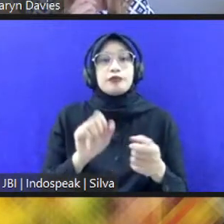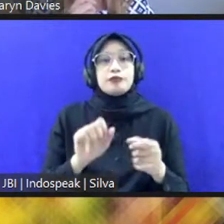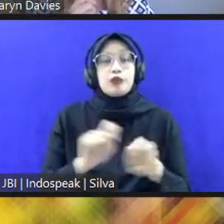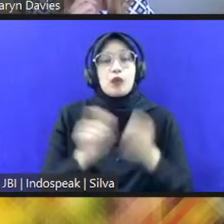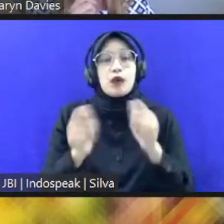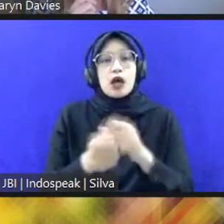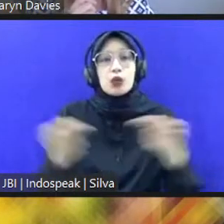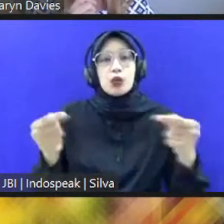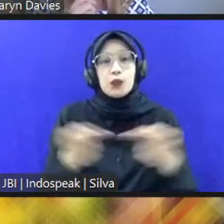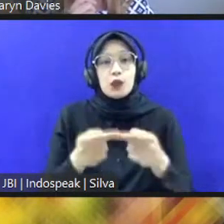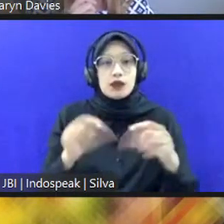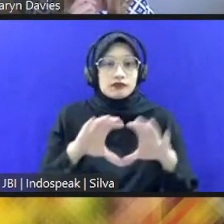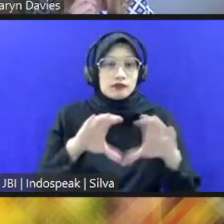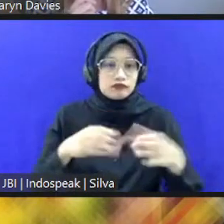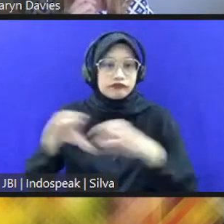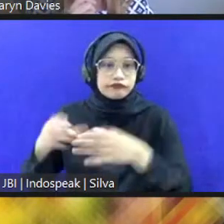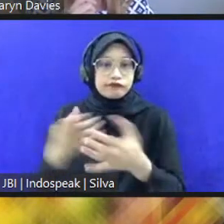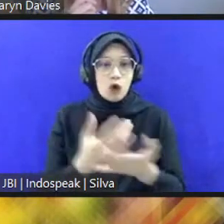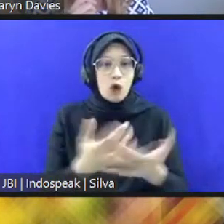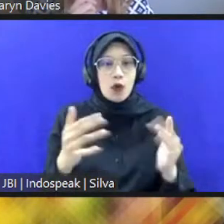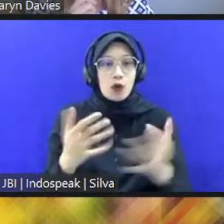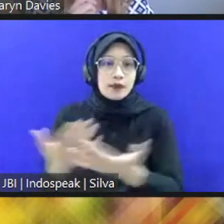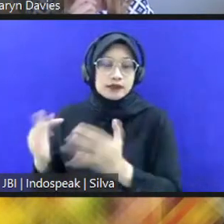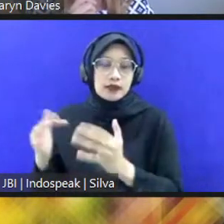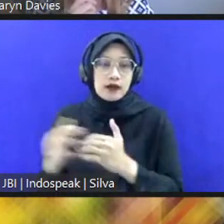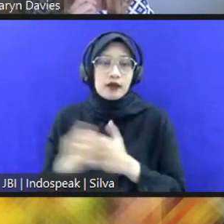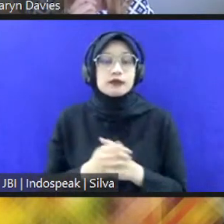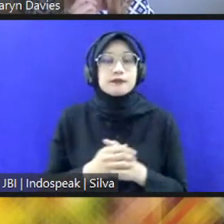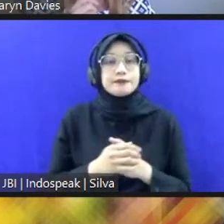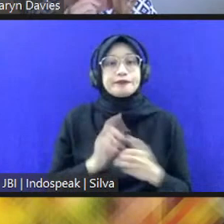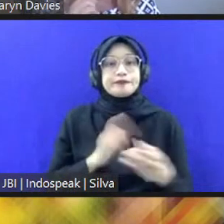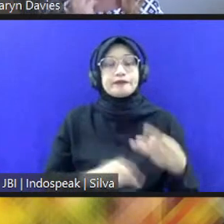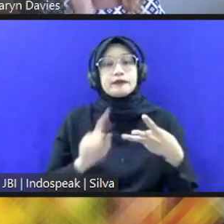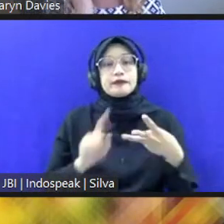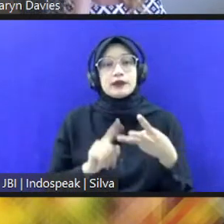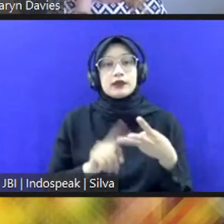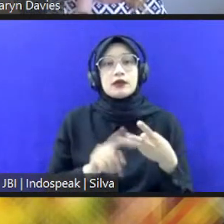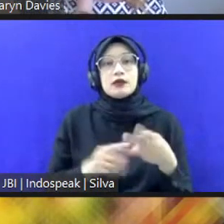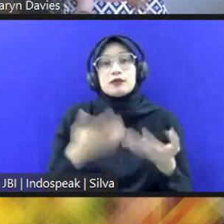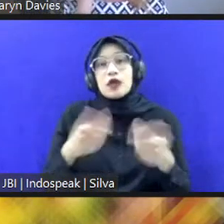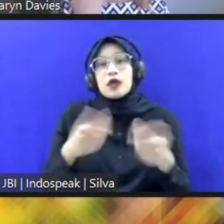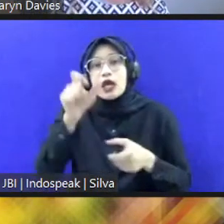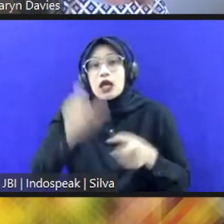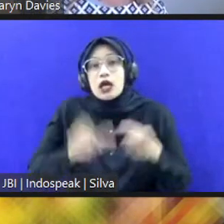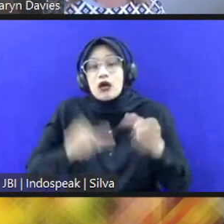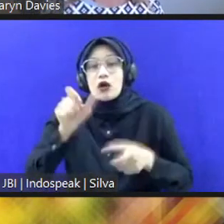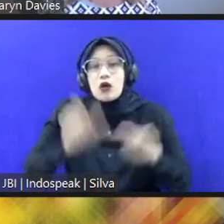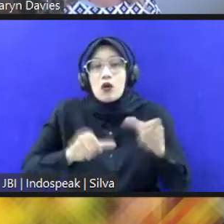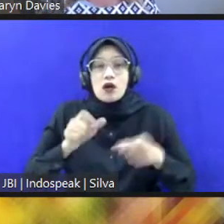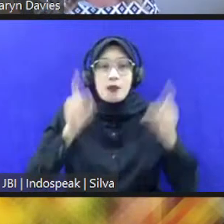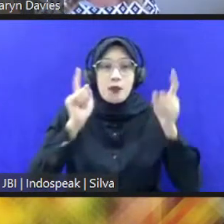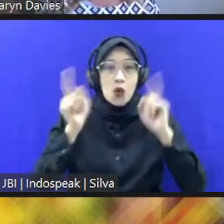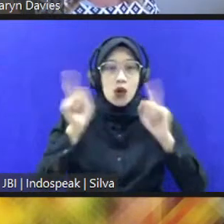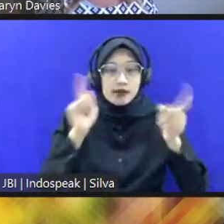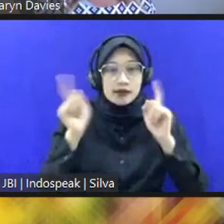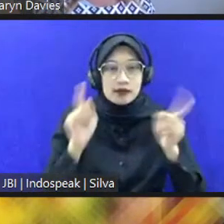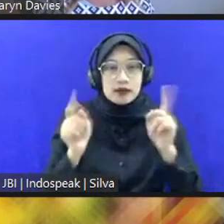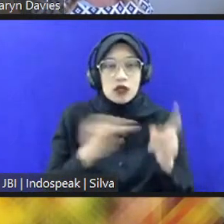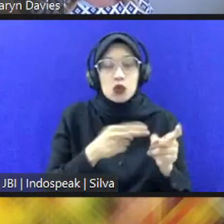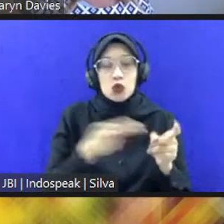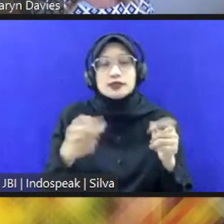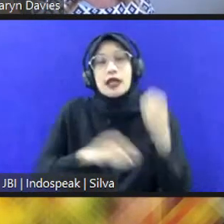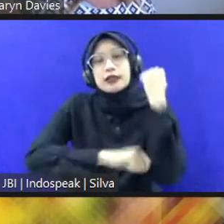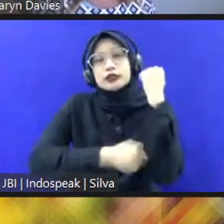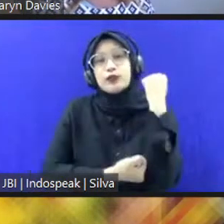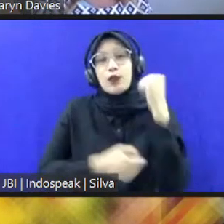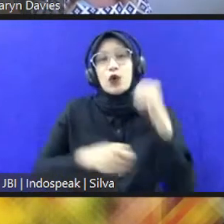is really, how do Indonesia's politicians at the national and local level respond to COVID-19, and in